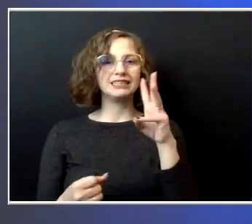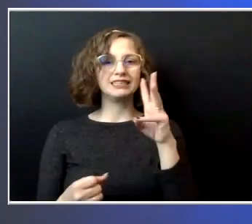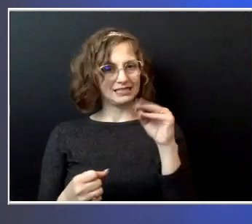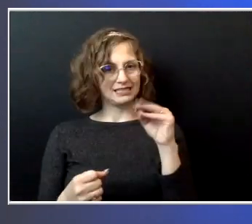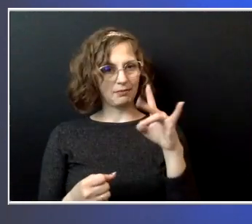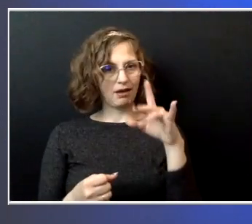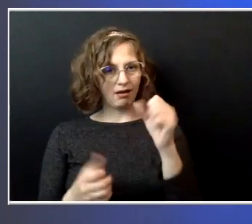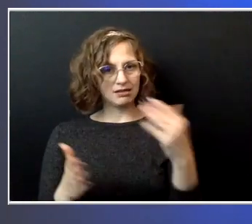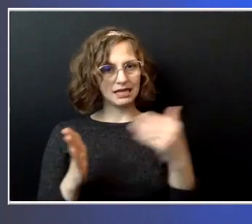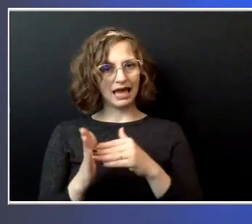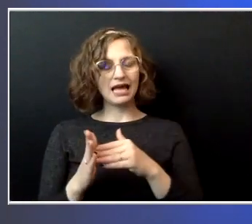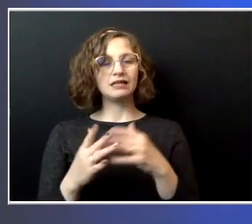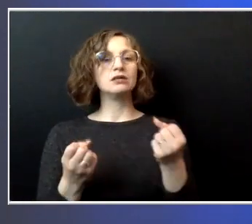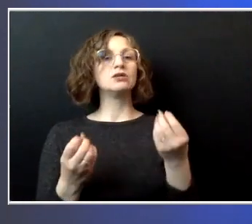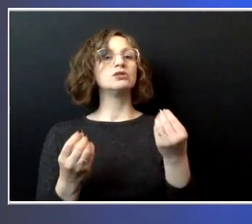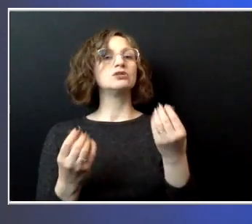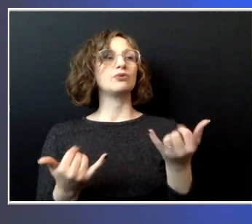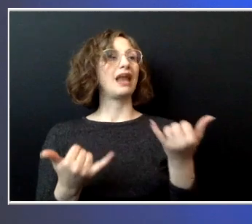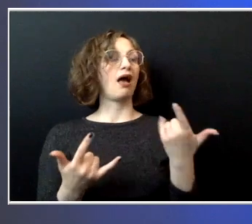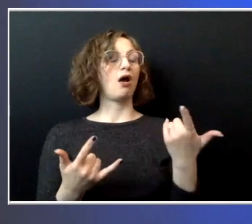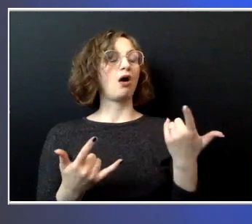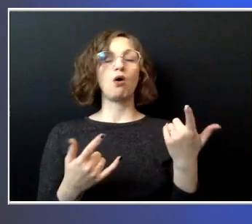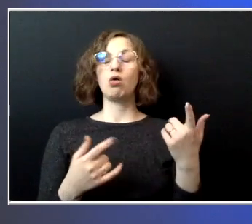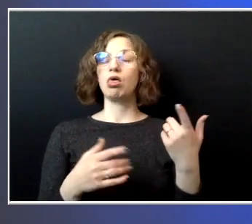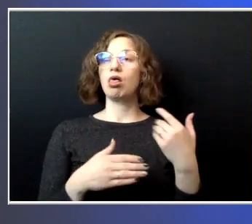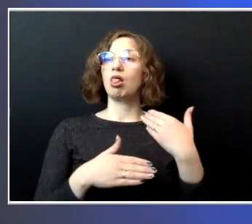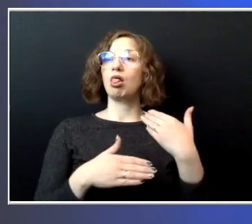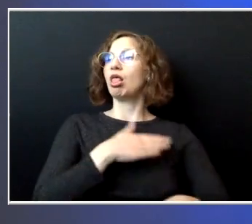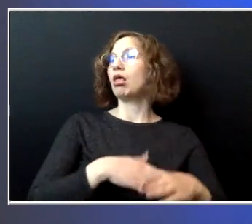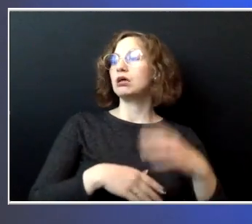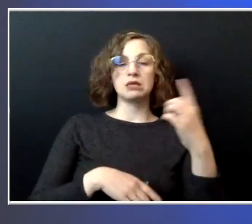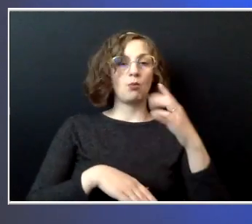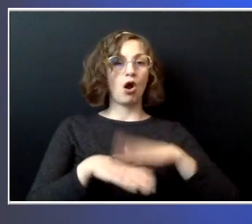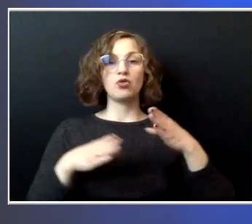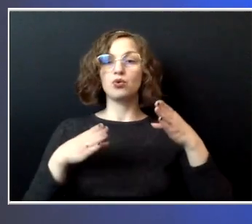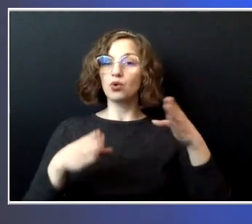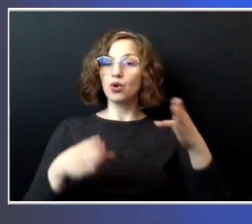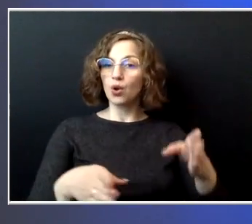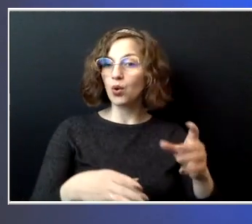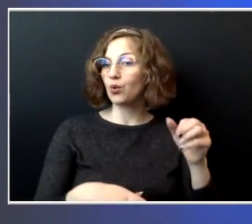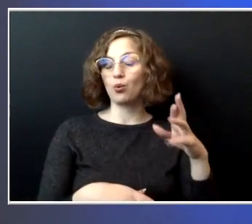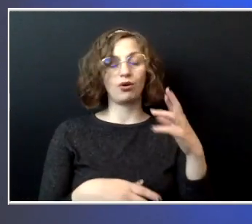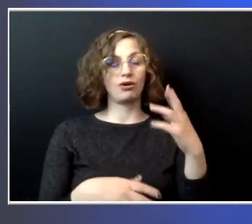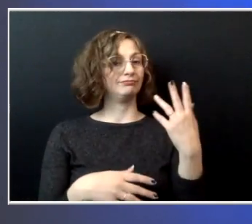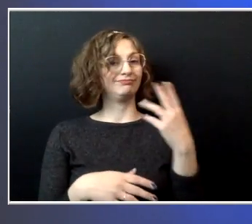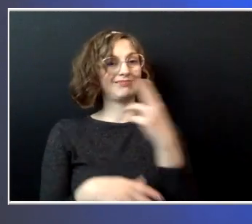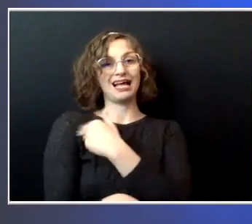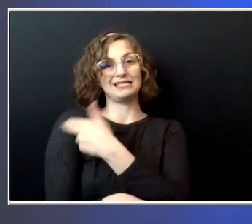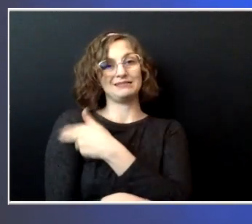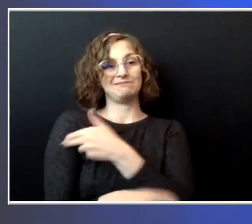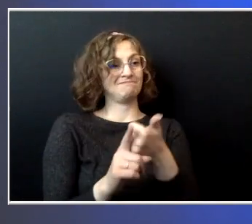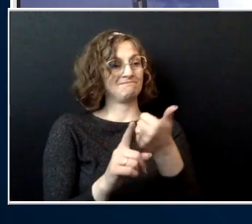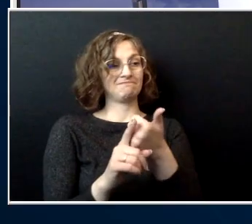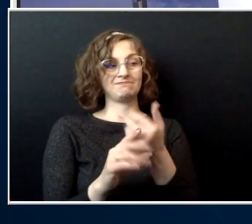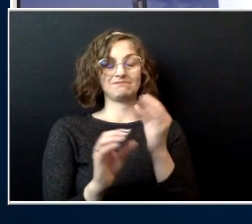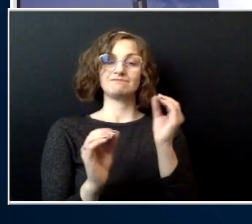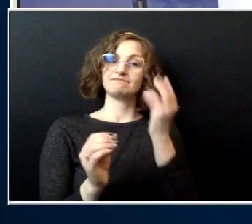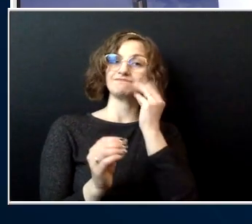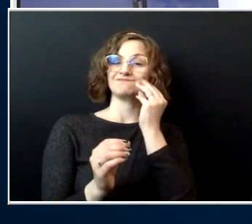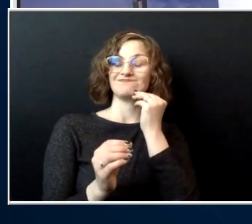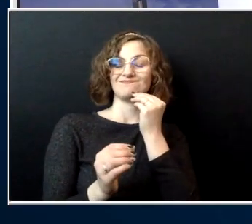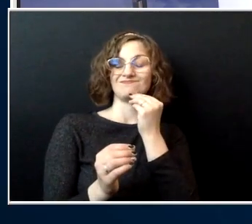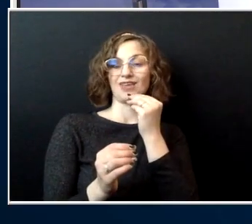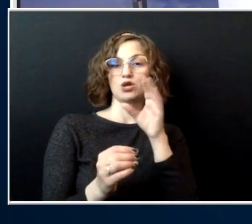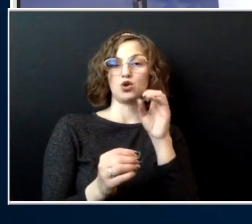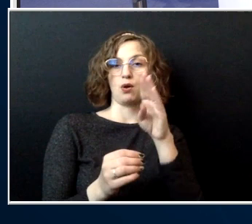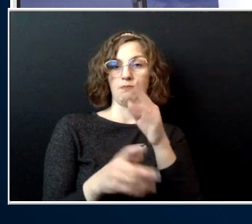delivering somewhere along the road or in a hospital that hasn't delivered obstetrical care in who knows how long. Wow, so Dr. Winnicke, this has got